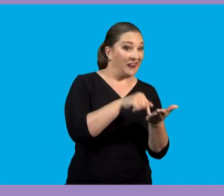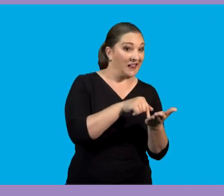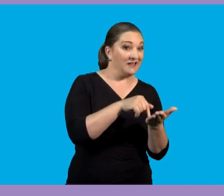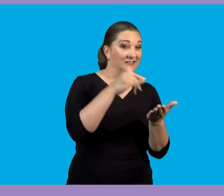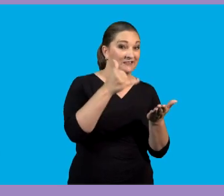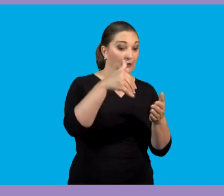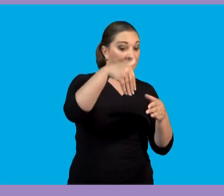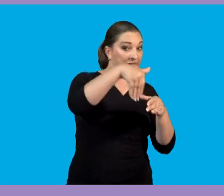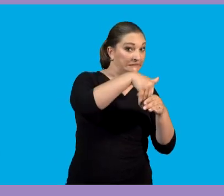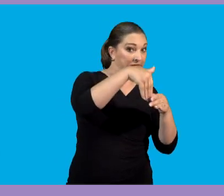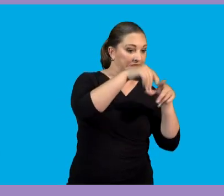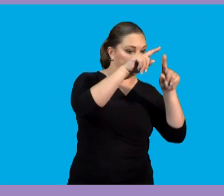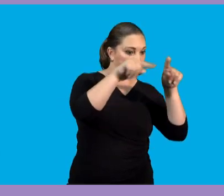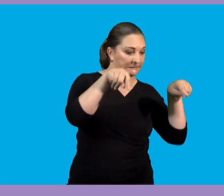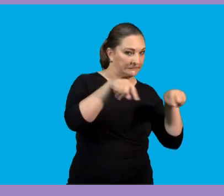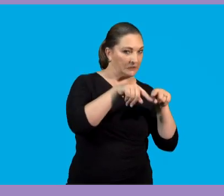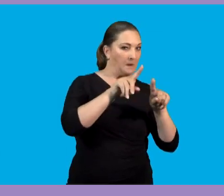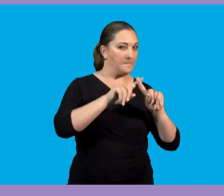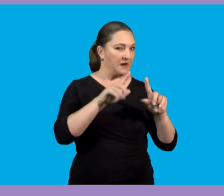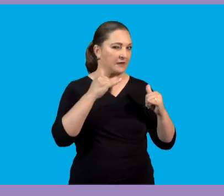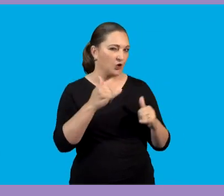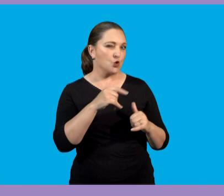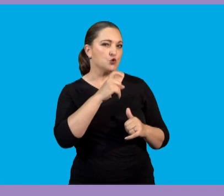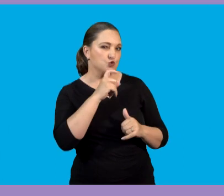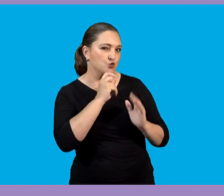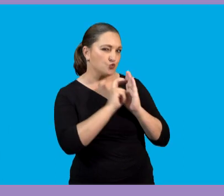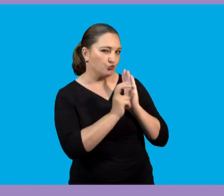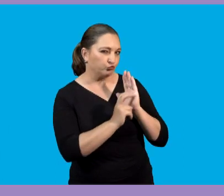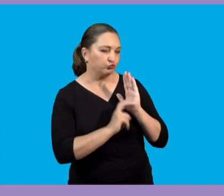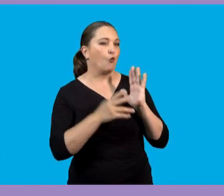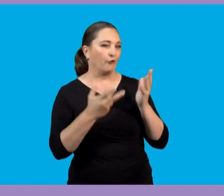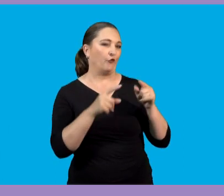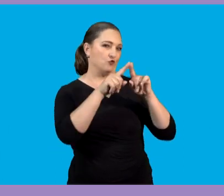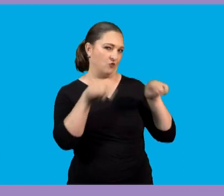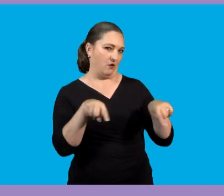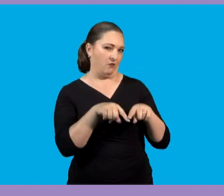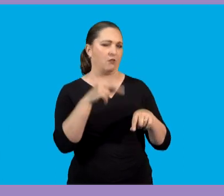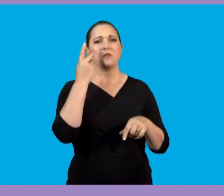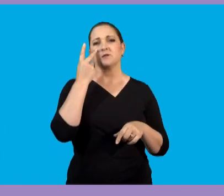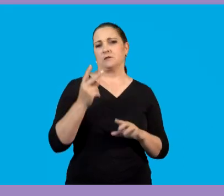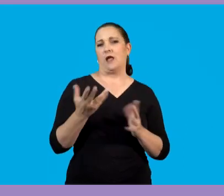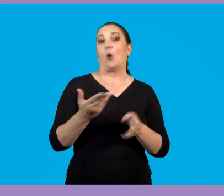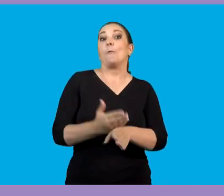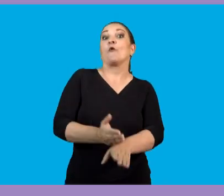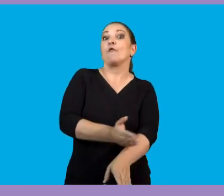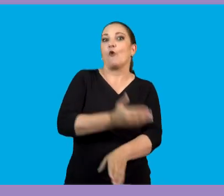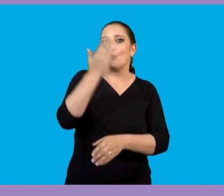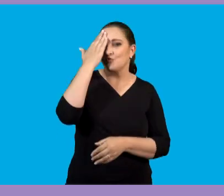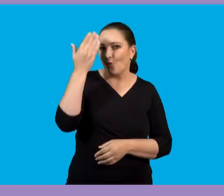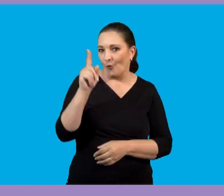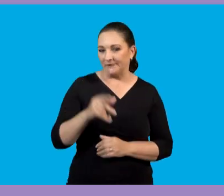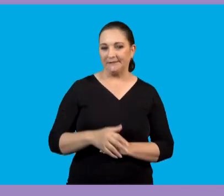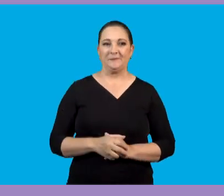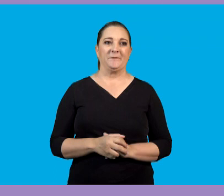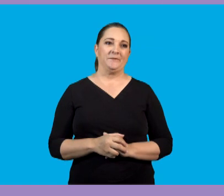inside a triangle using the properties of triangles. Let's look at some pre-knowledge